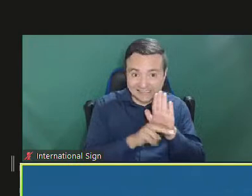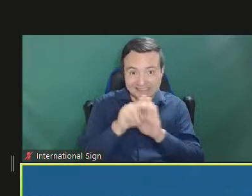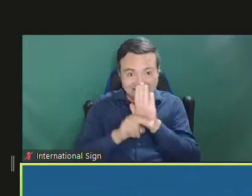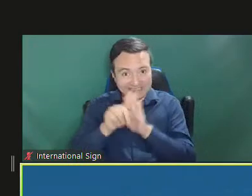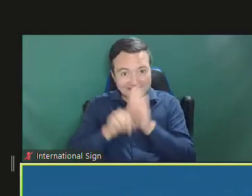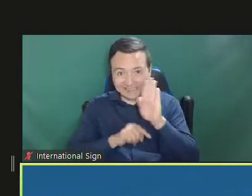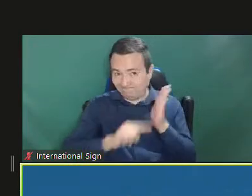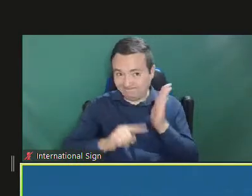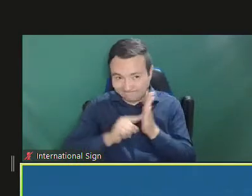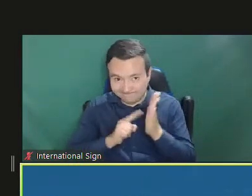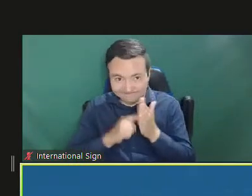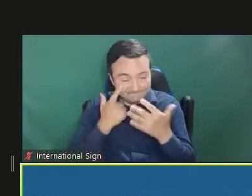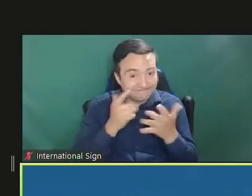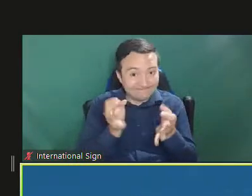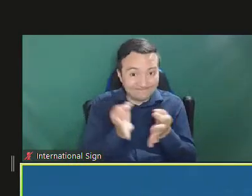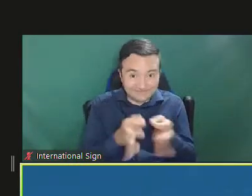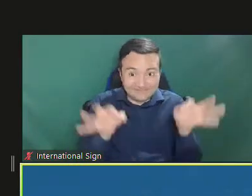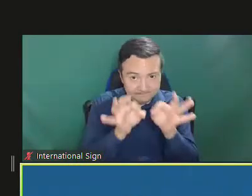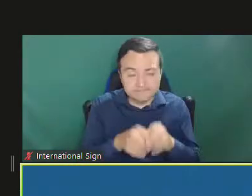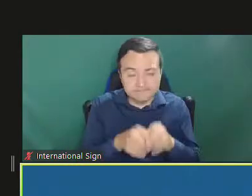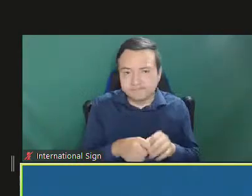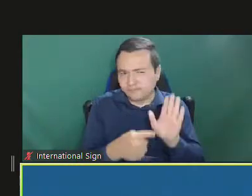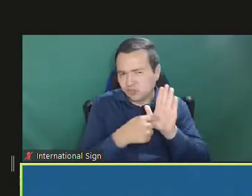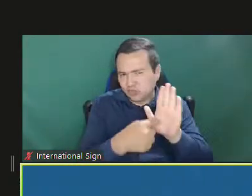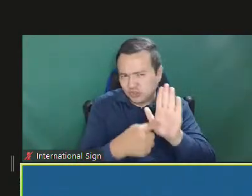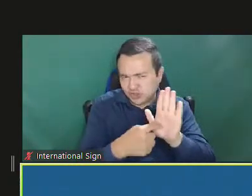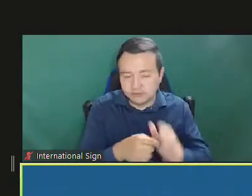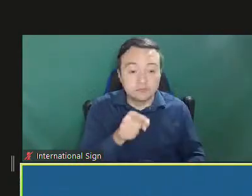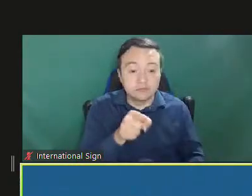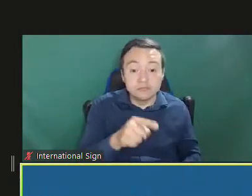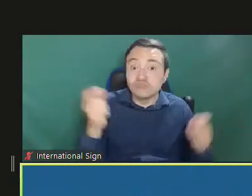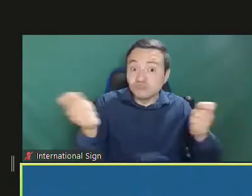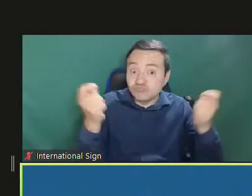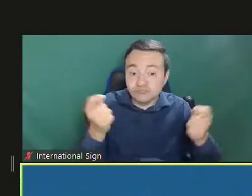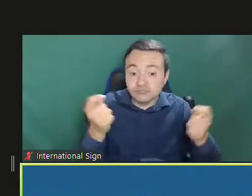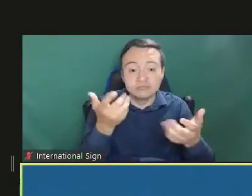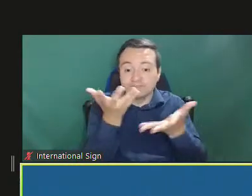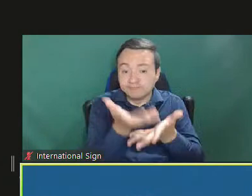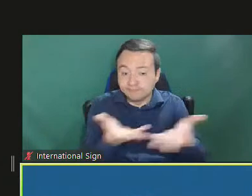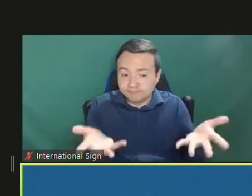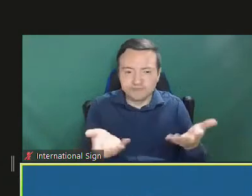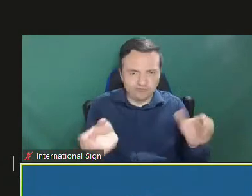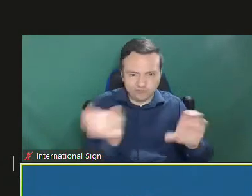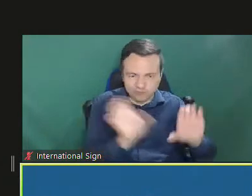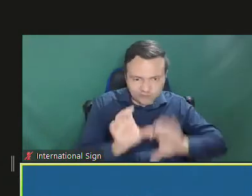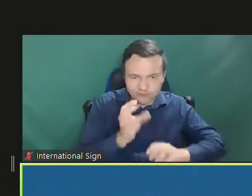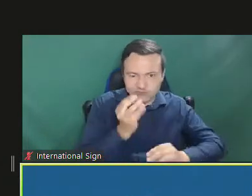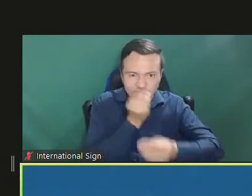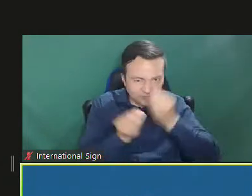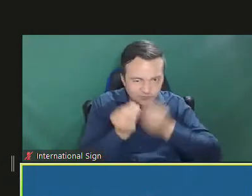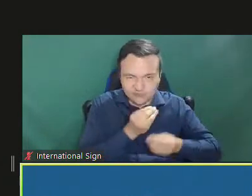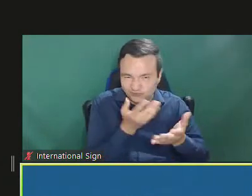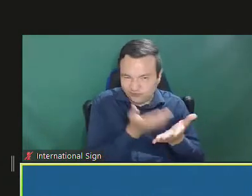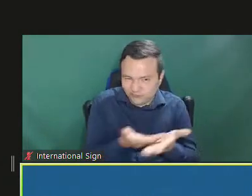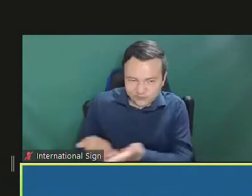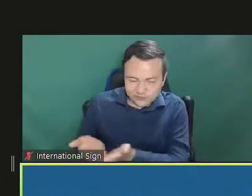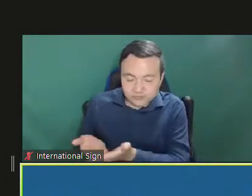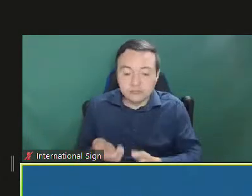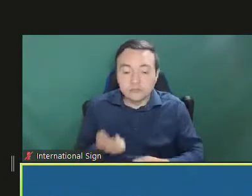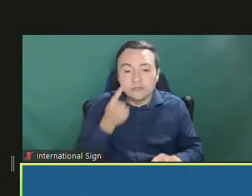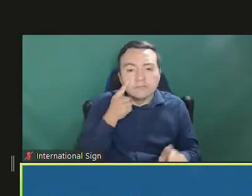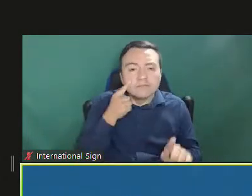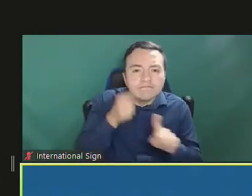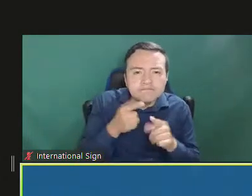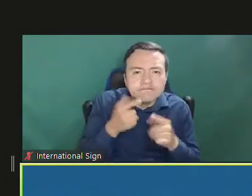critical. And we know, for example, how marketing of ultra-processed food targets the developmental vulnerabilities